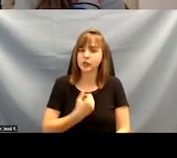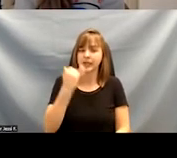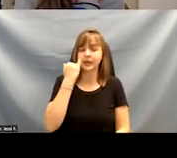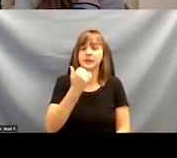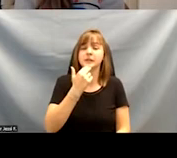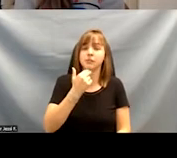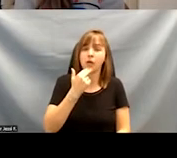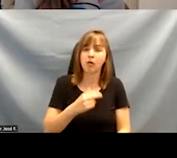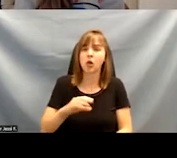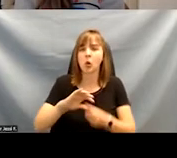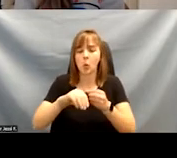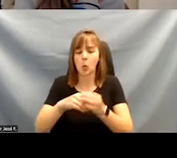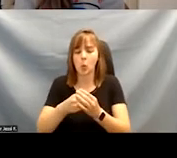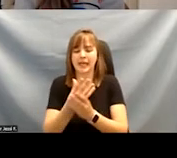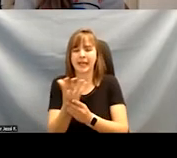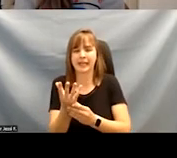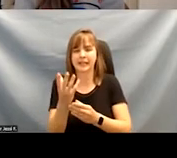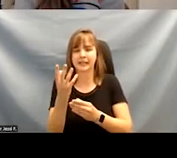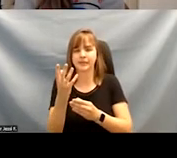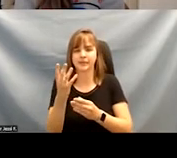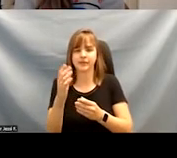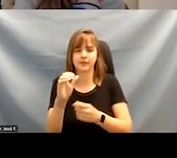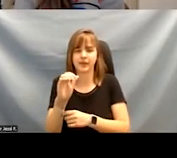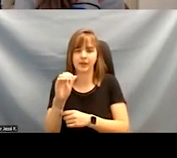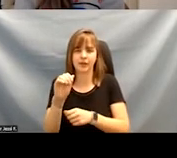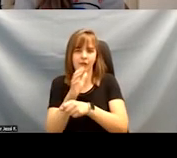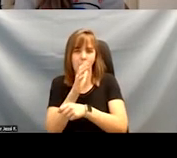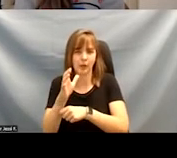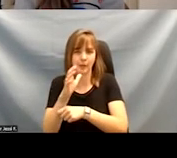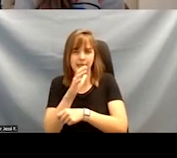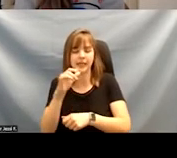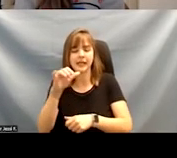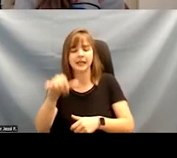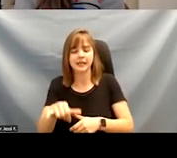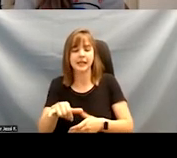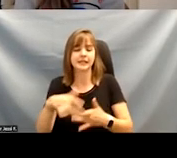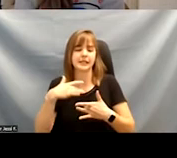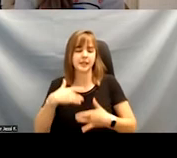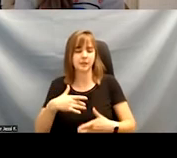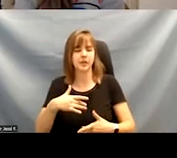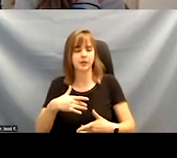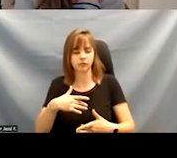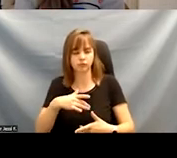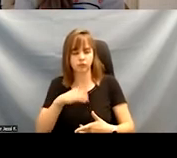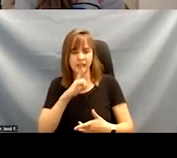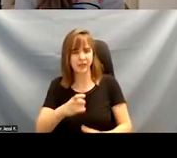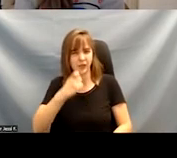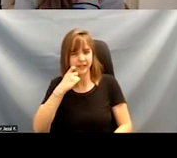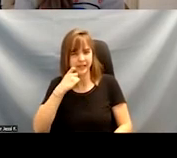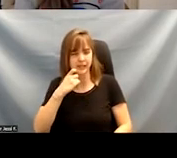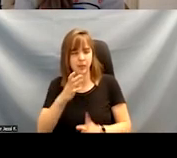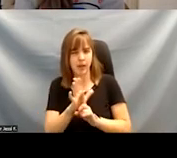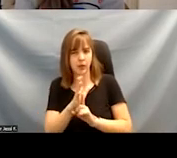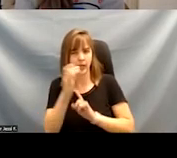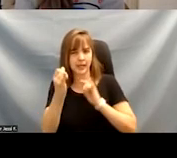agriculture has been sort of a popular idea for people. And there is just inherently a lot of instability in